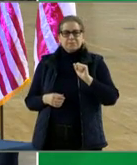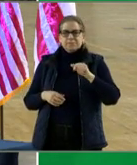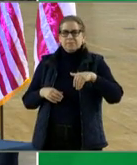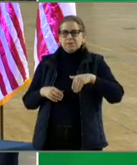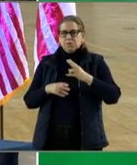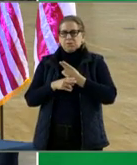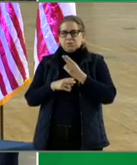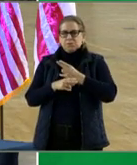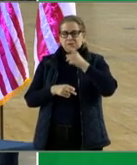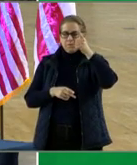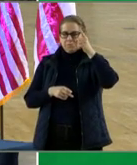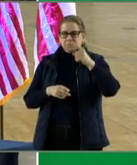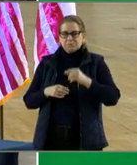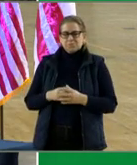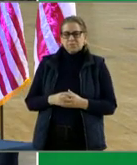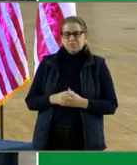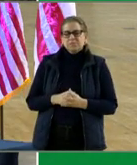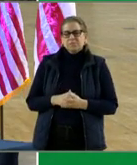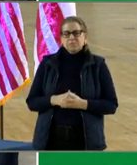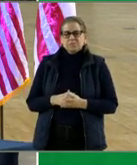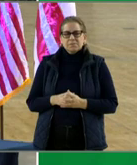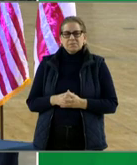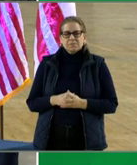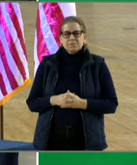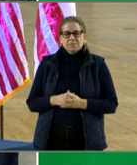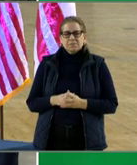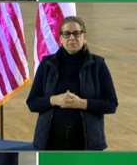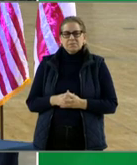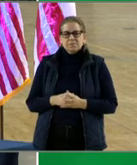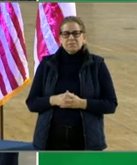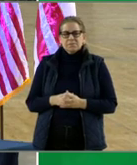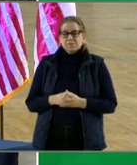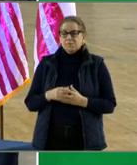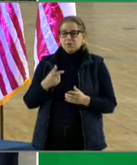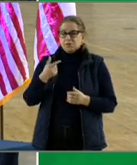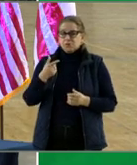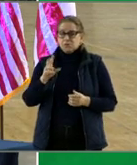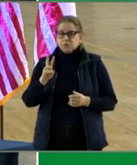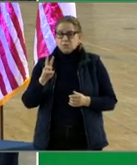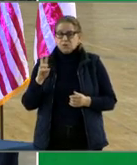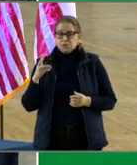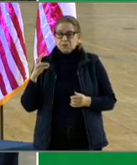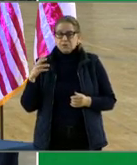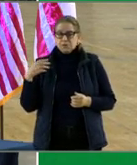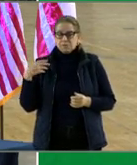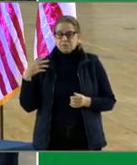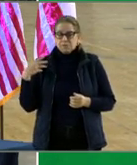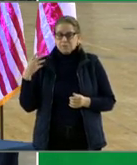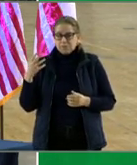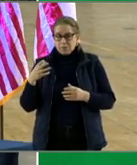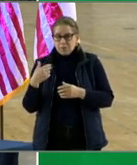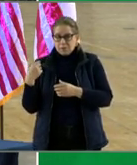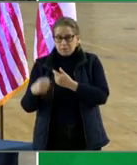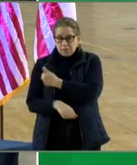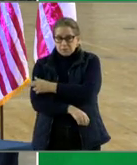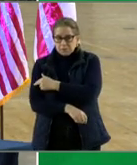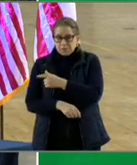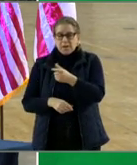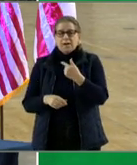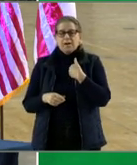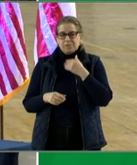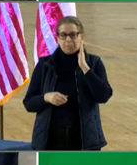to illustrate just that GW has a lot of capacity in its hospital just by reimagining how to use the PACU